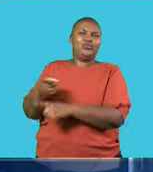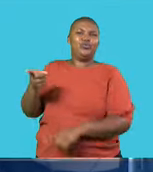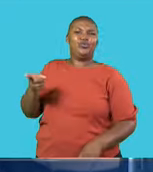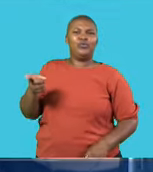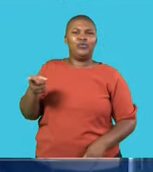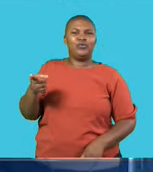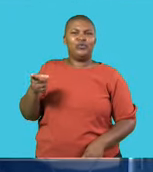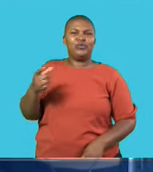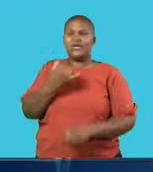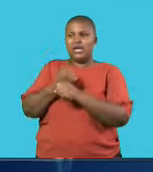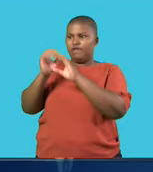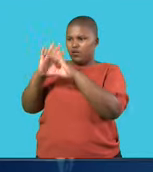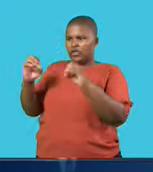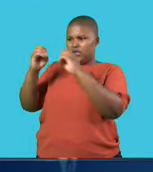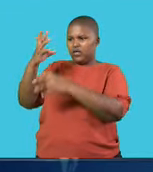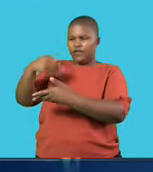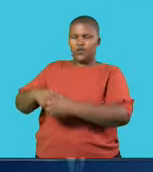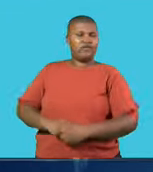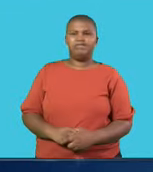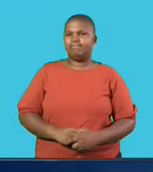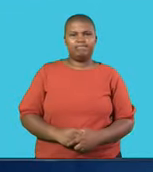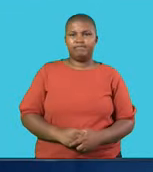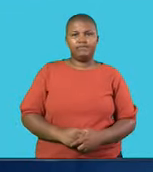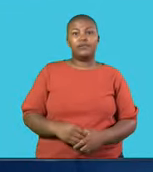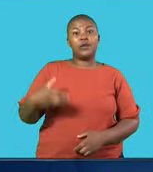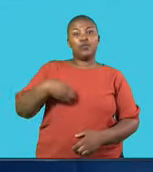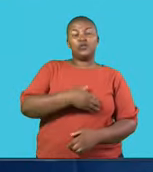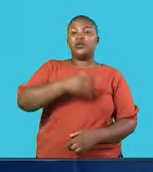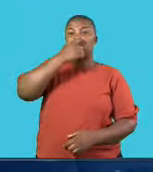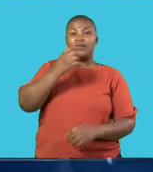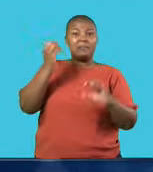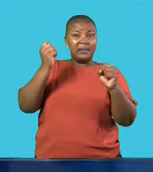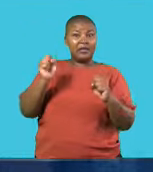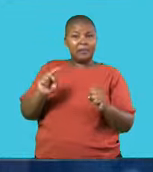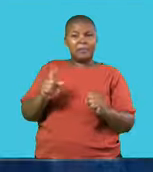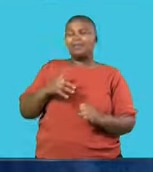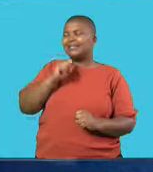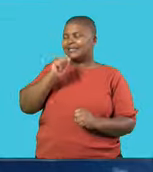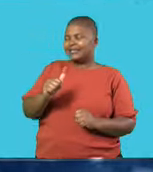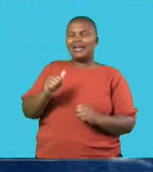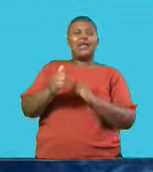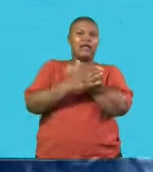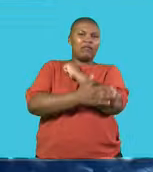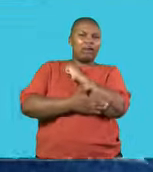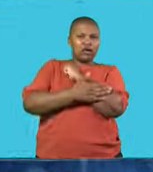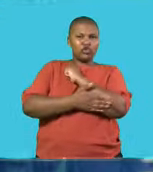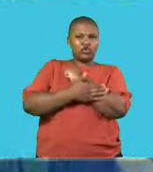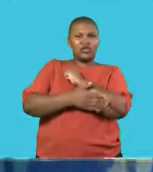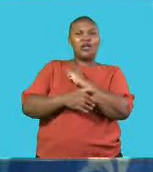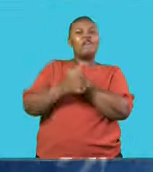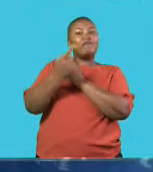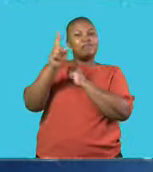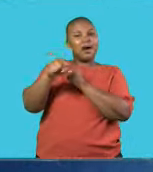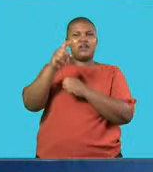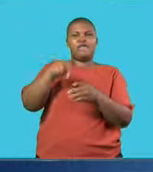military organization. Puong ya hae Zuma o boetse a kgothaletsa setšhaba go tshehetseng mokgwa wa umkhonto wesizwe